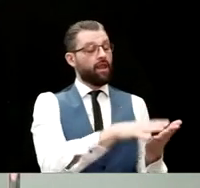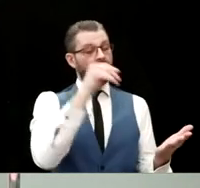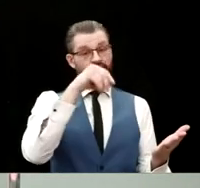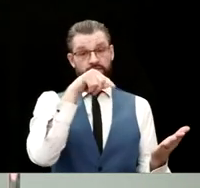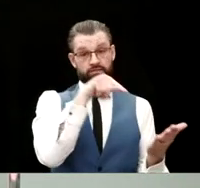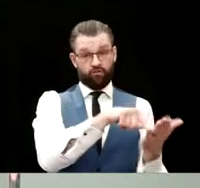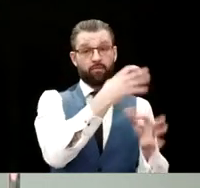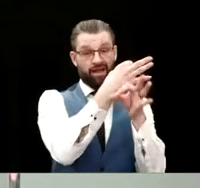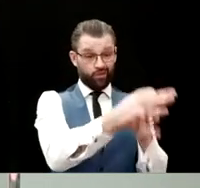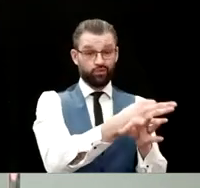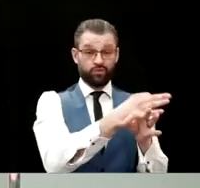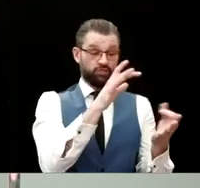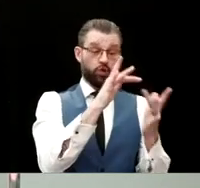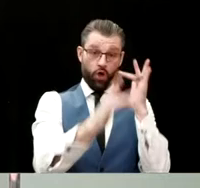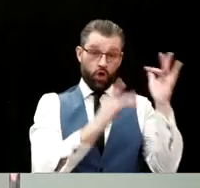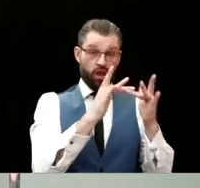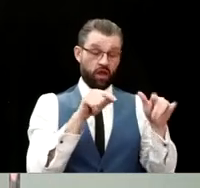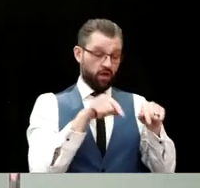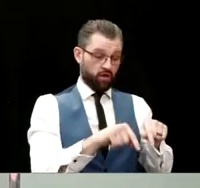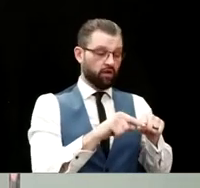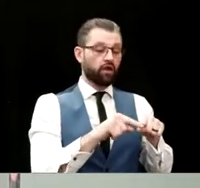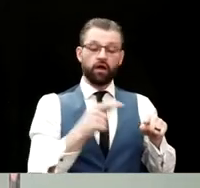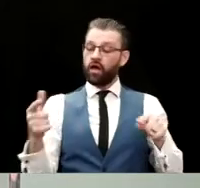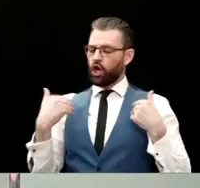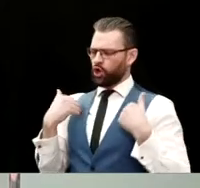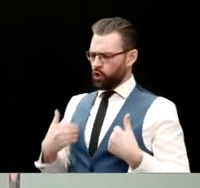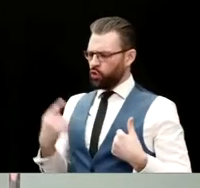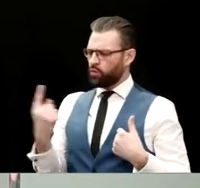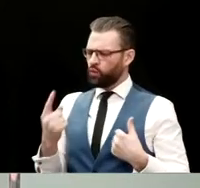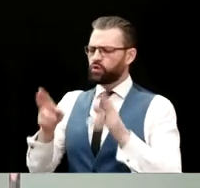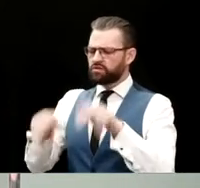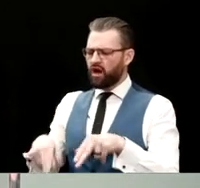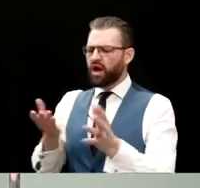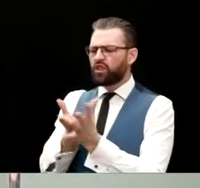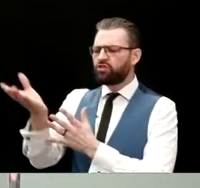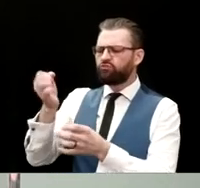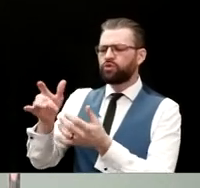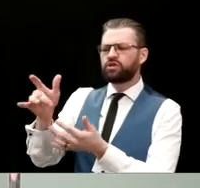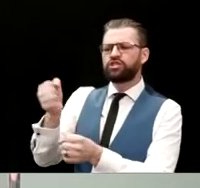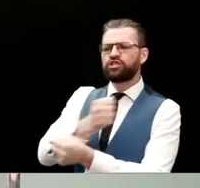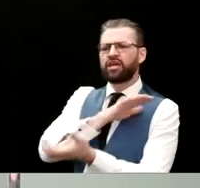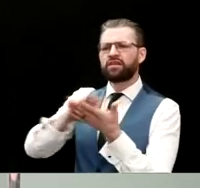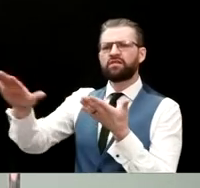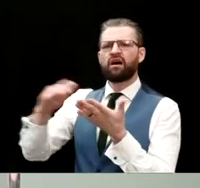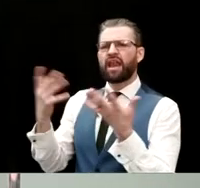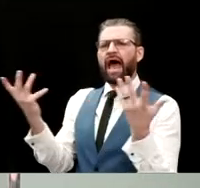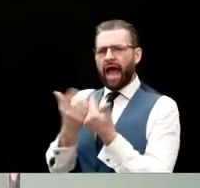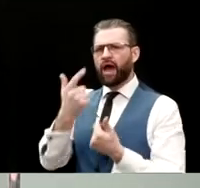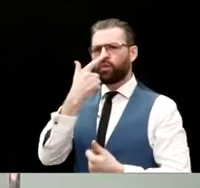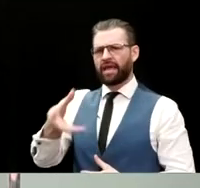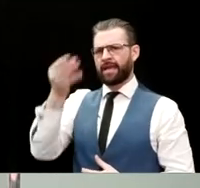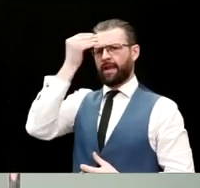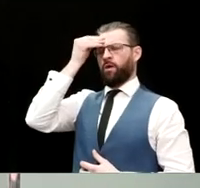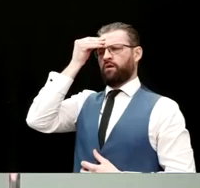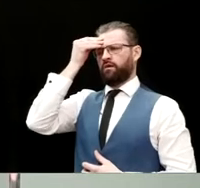project, we learned the significance of humanizing the victims of genocide and explored how this can be achieved. One example that